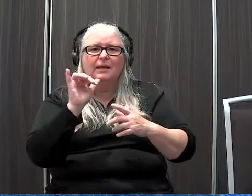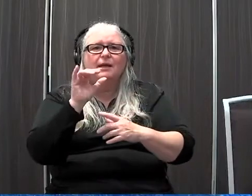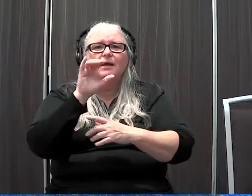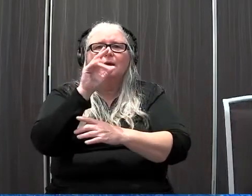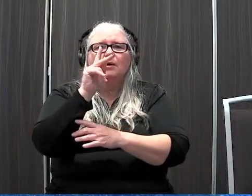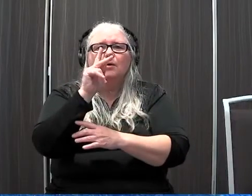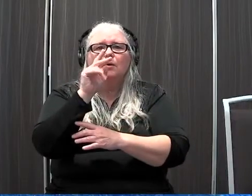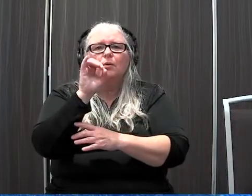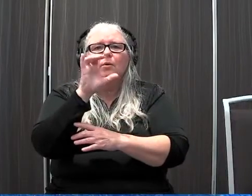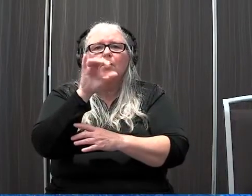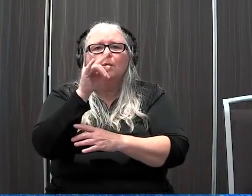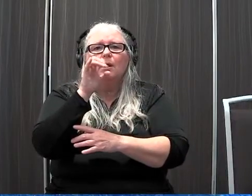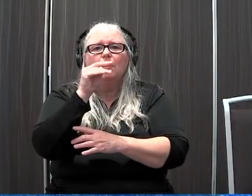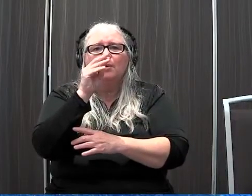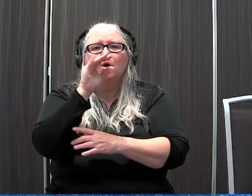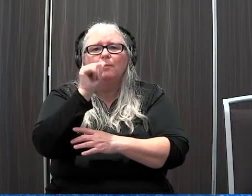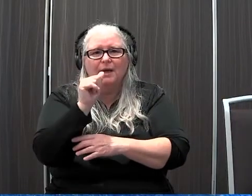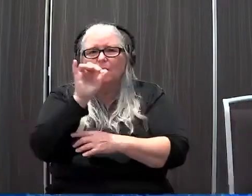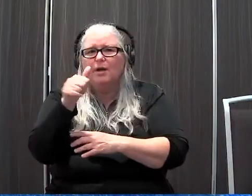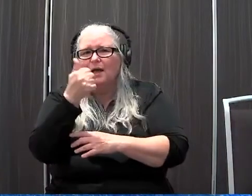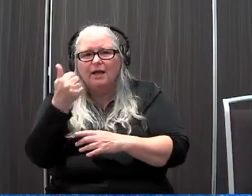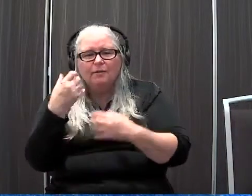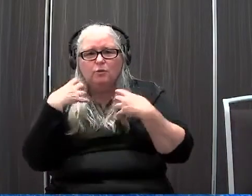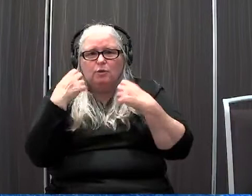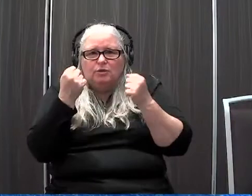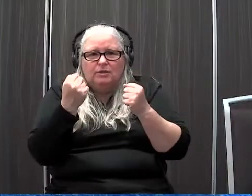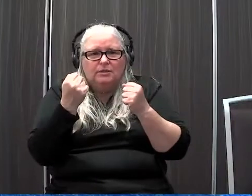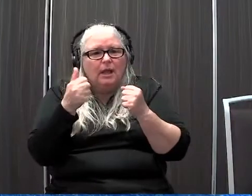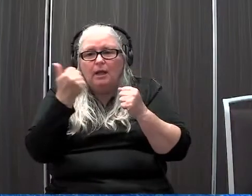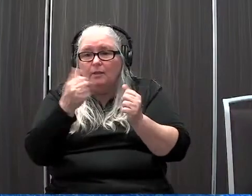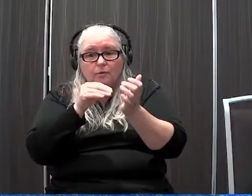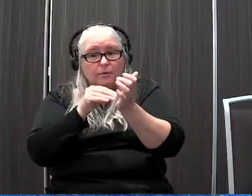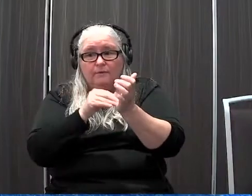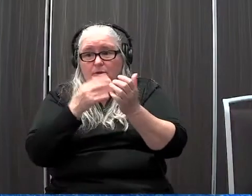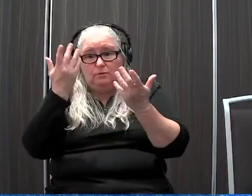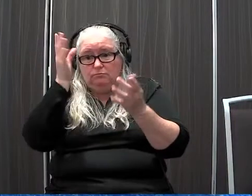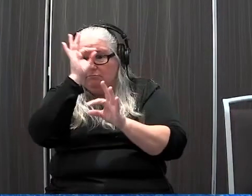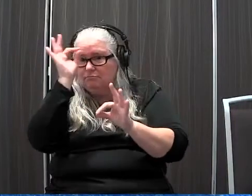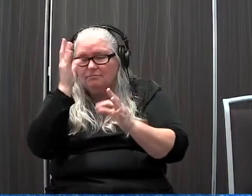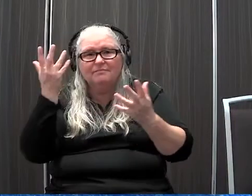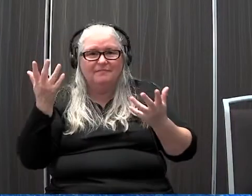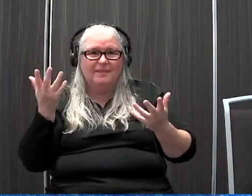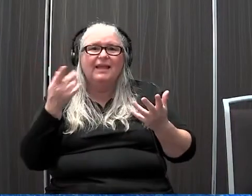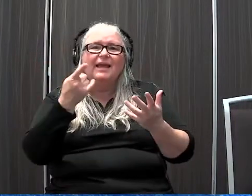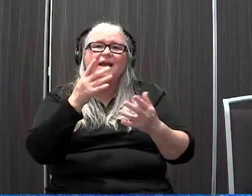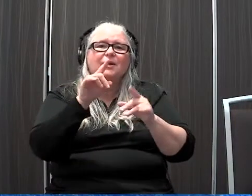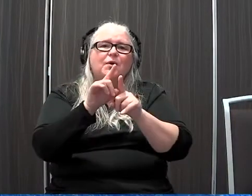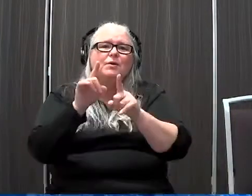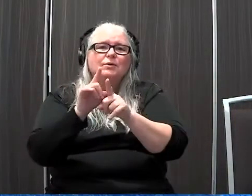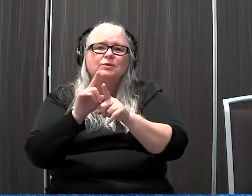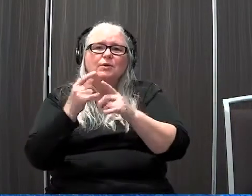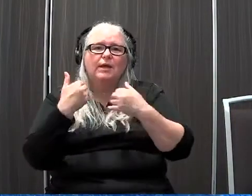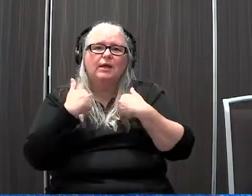coloboma. Those are words that most educational professionals probably have never heard before. And it also outlines some of the